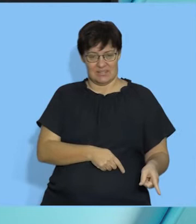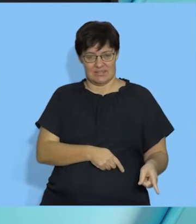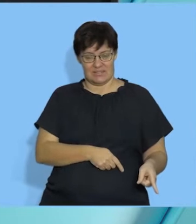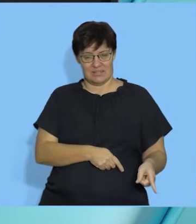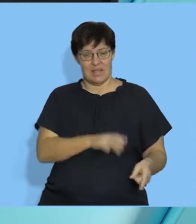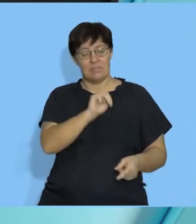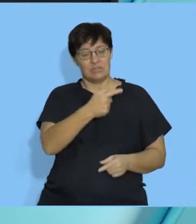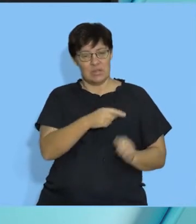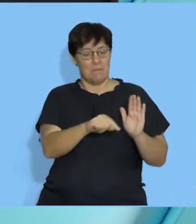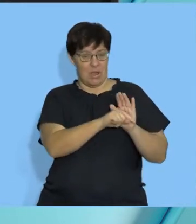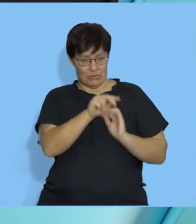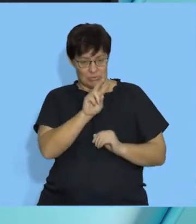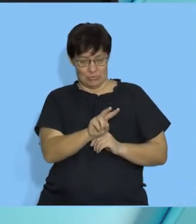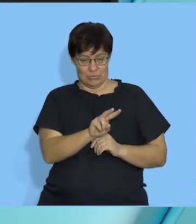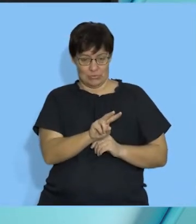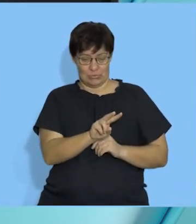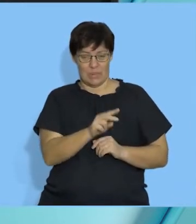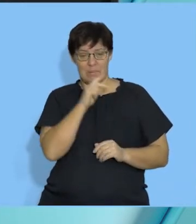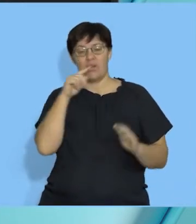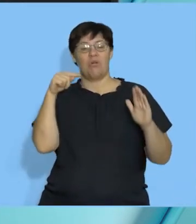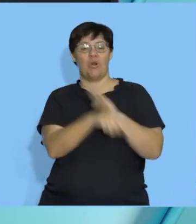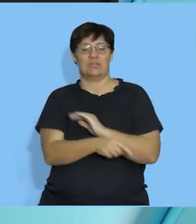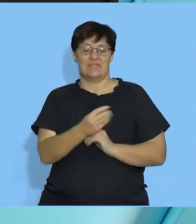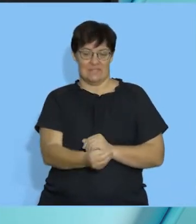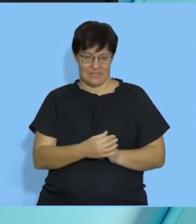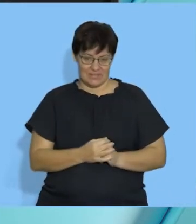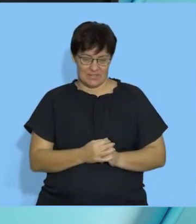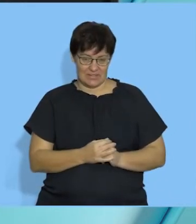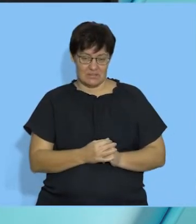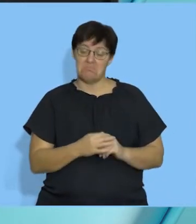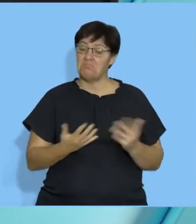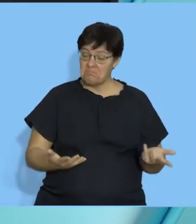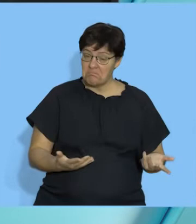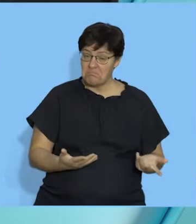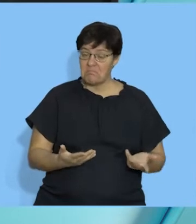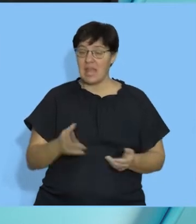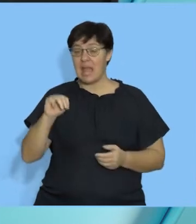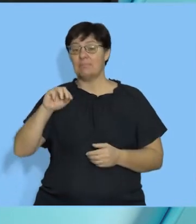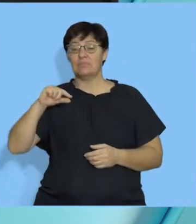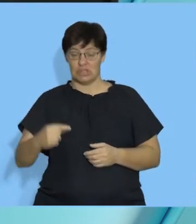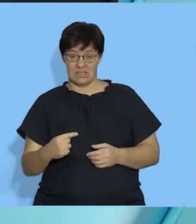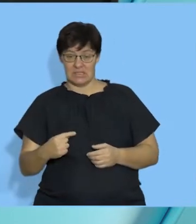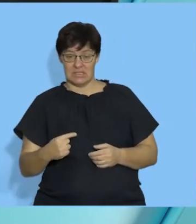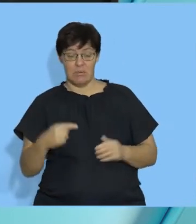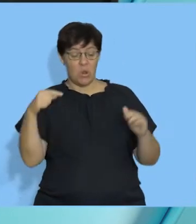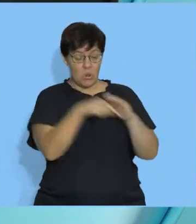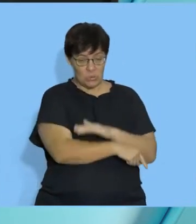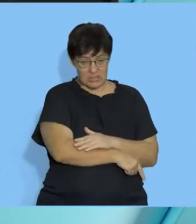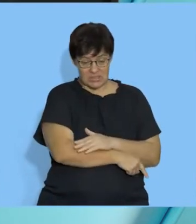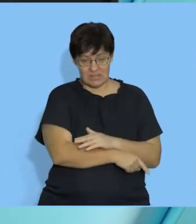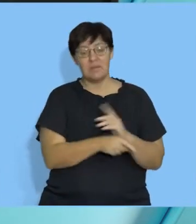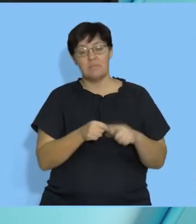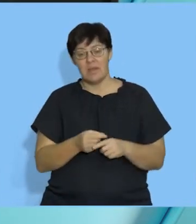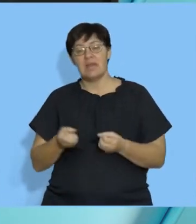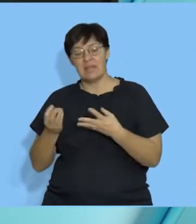electrons, that actually represents loss. But we can also say magnesium atoms when they lose, they give us a